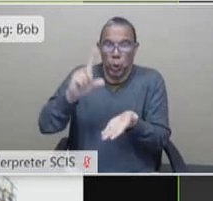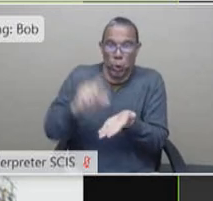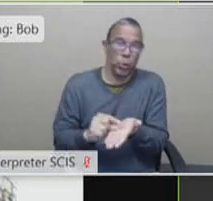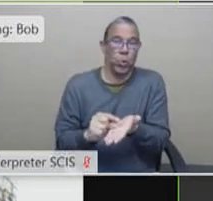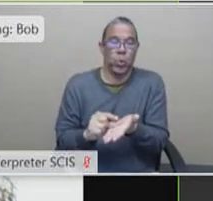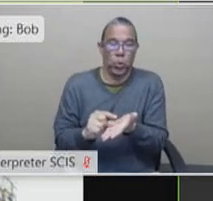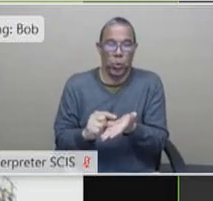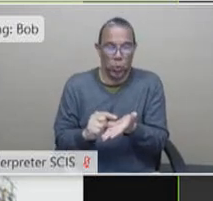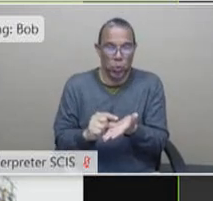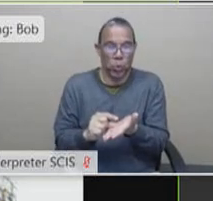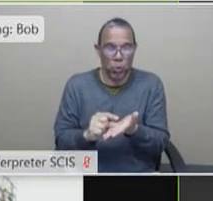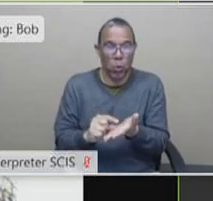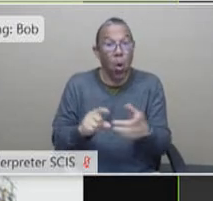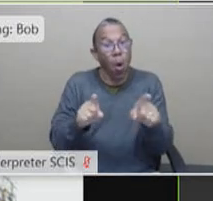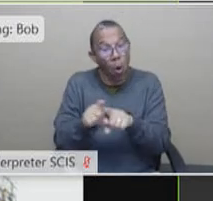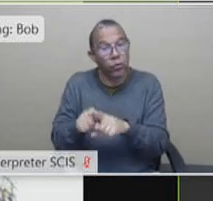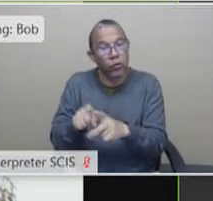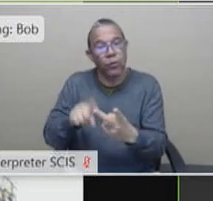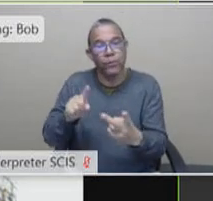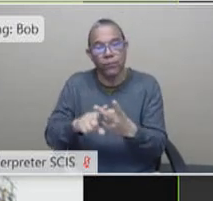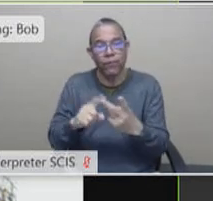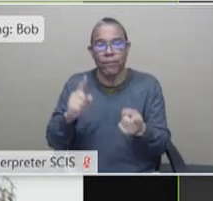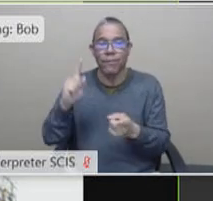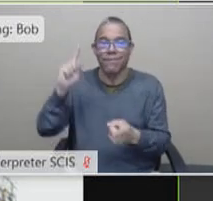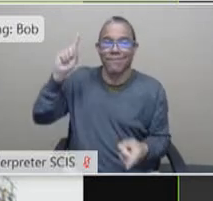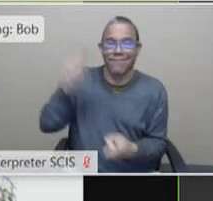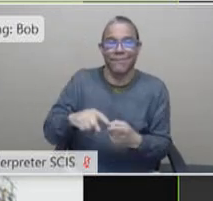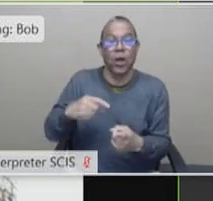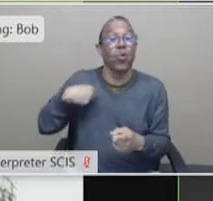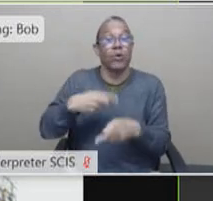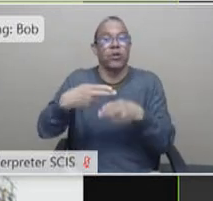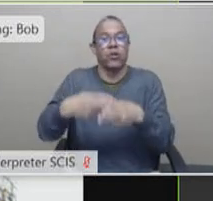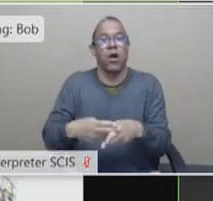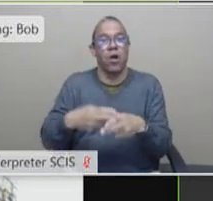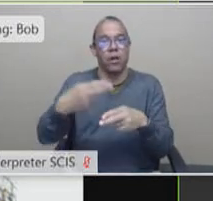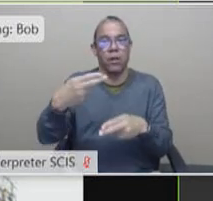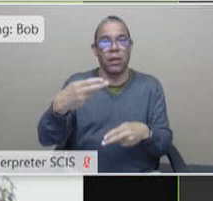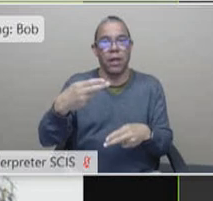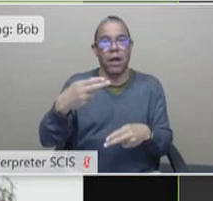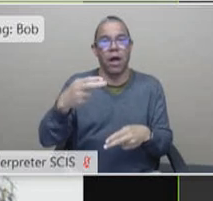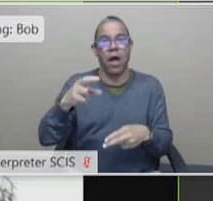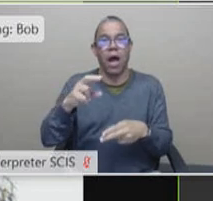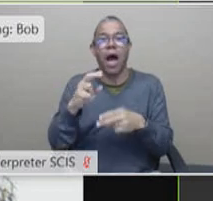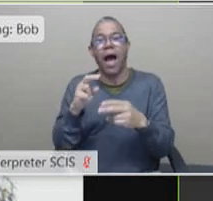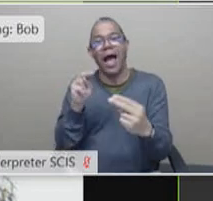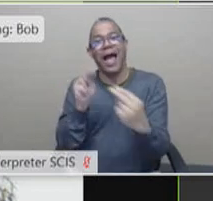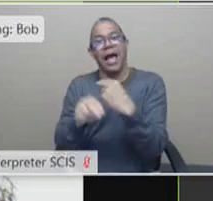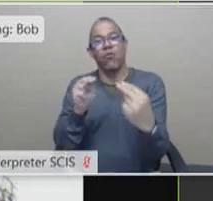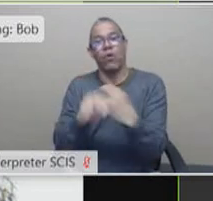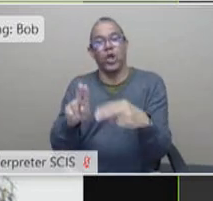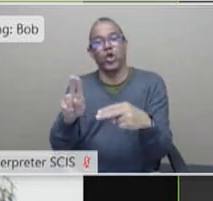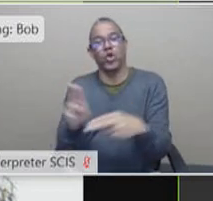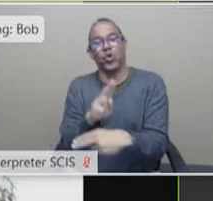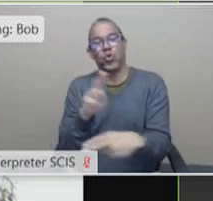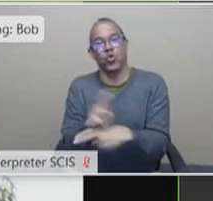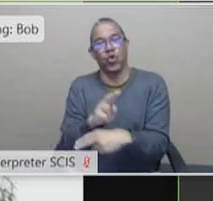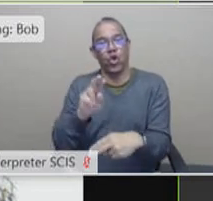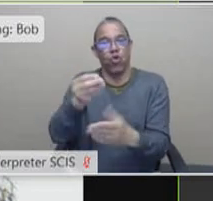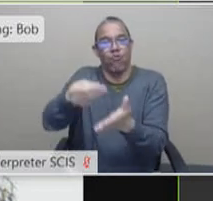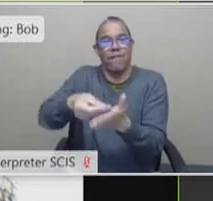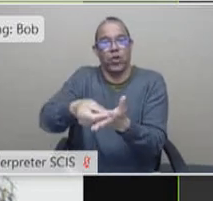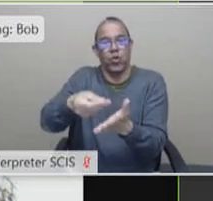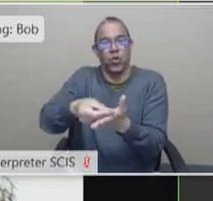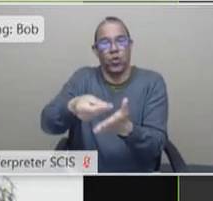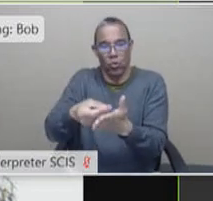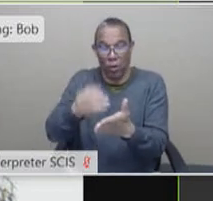sources. We're also seeing a decline in what we call highway user revenues. That's a state revenue source that is also dependent